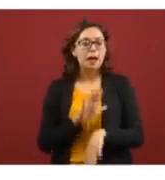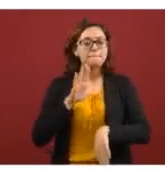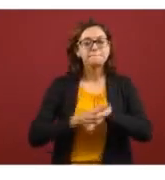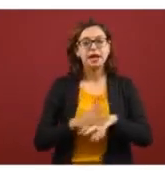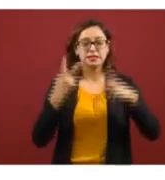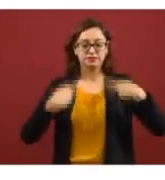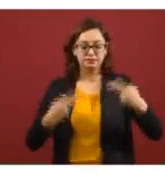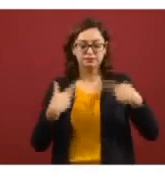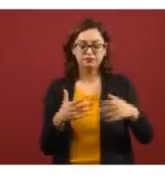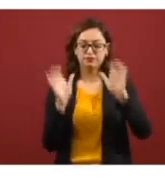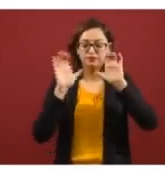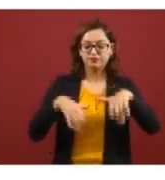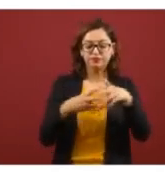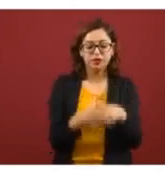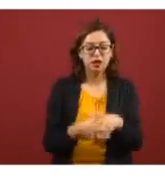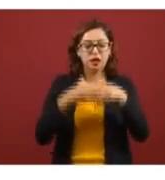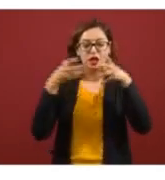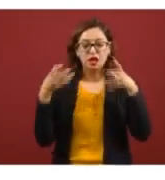plan